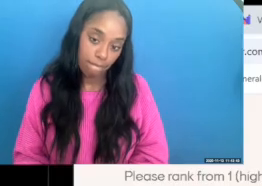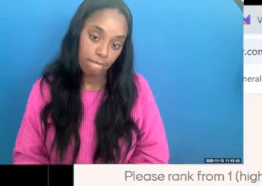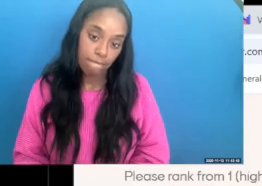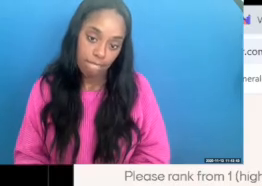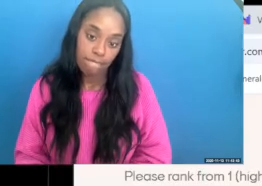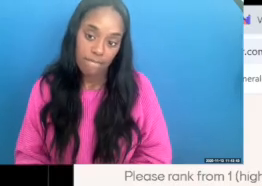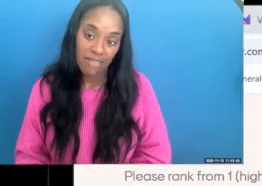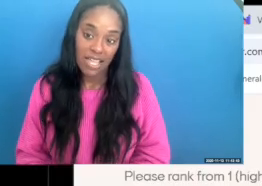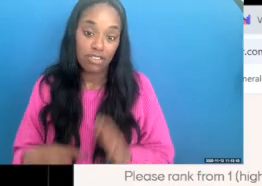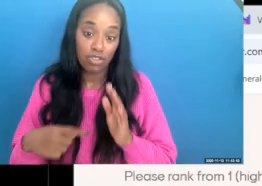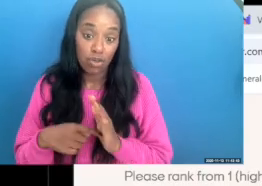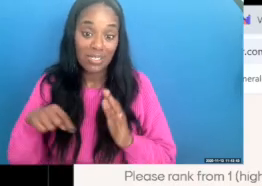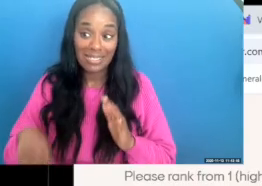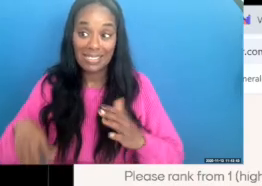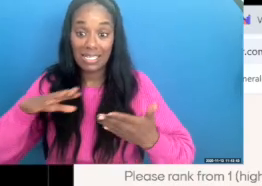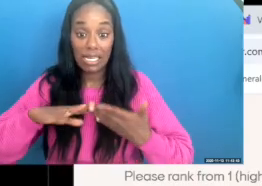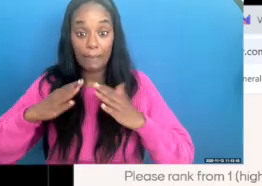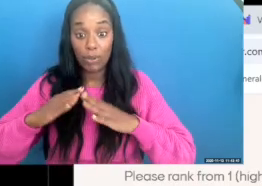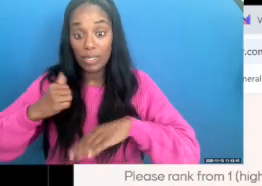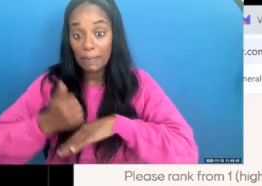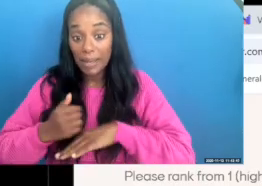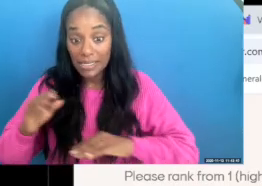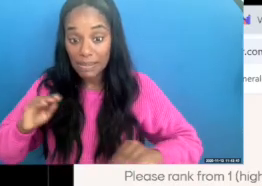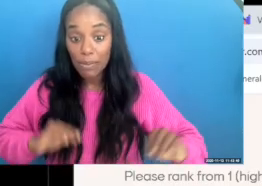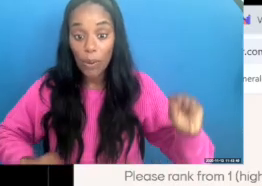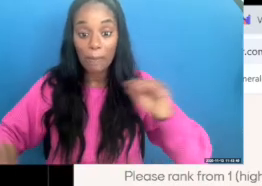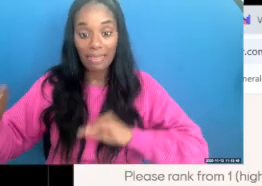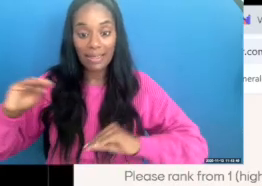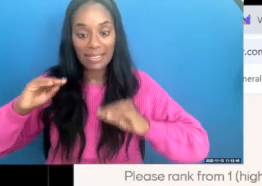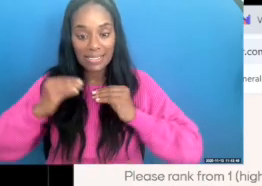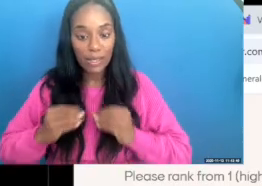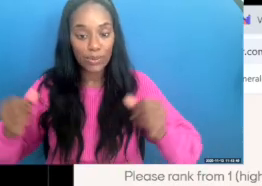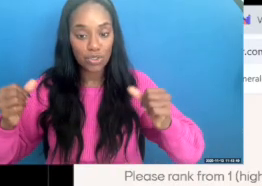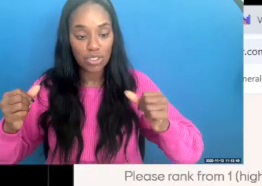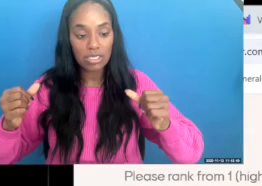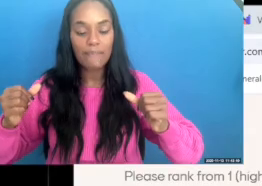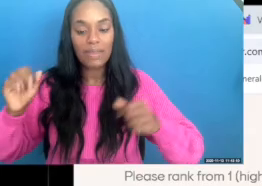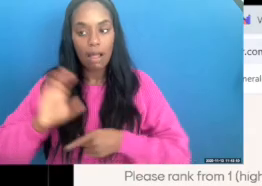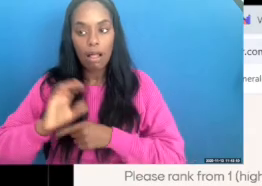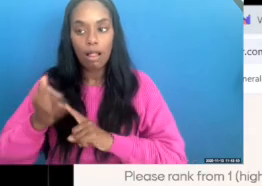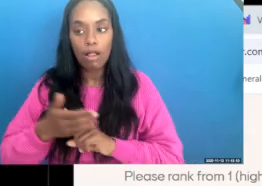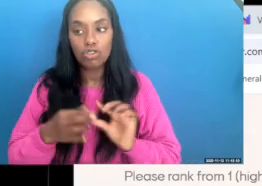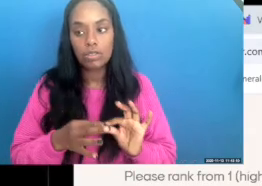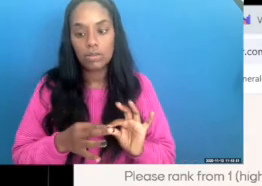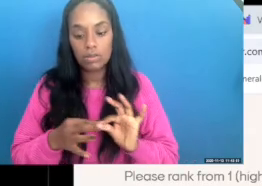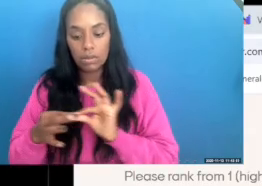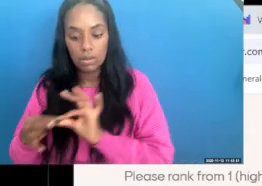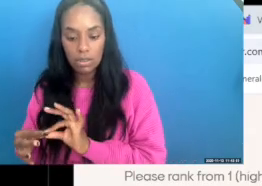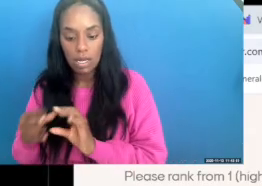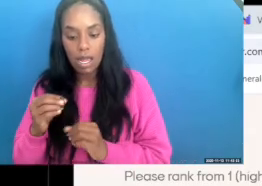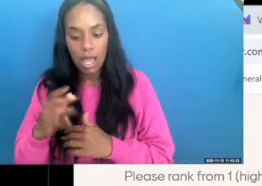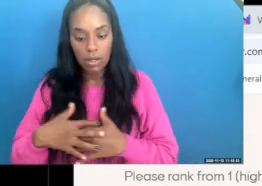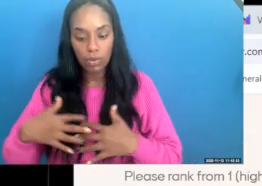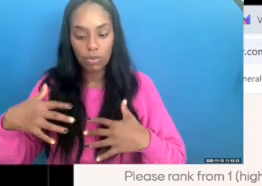that service free, right, for the rest of the month. And I think that speaks to the fact that this is a